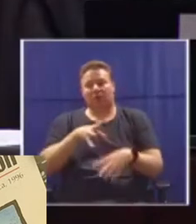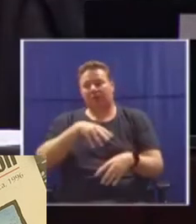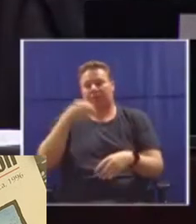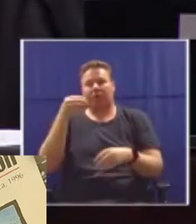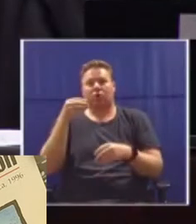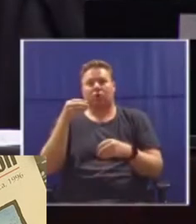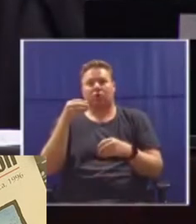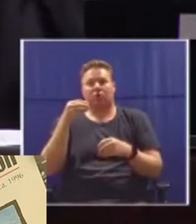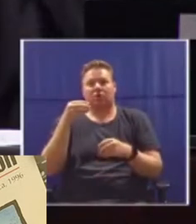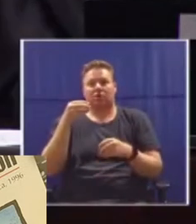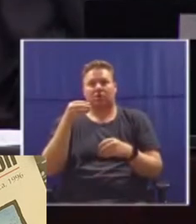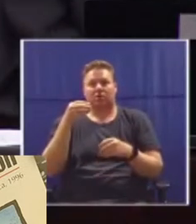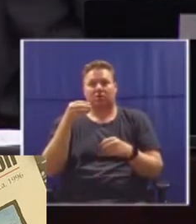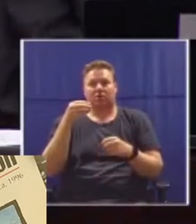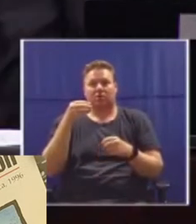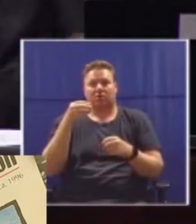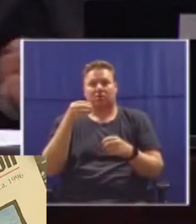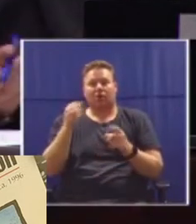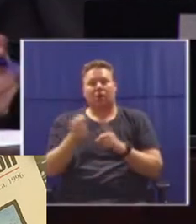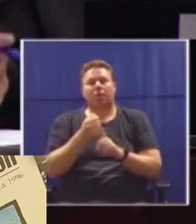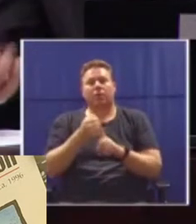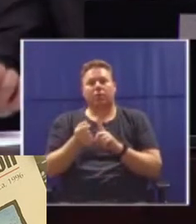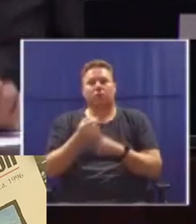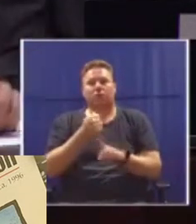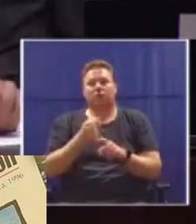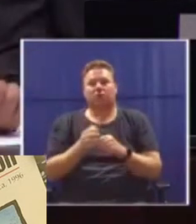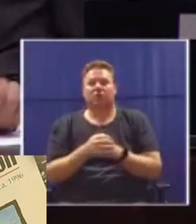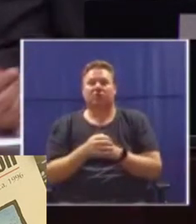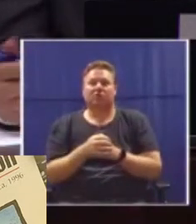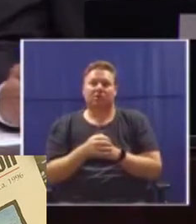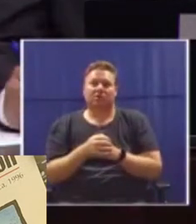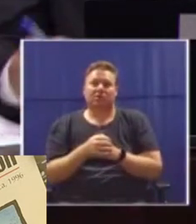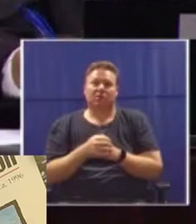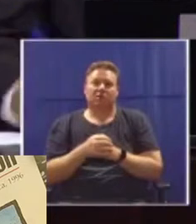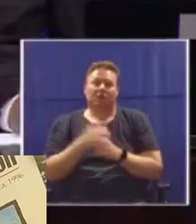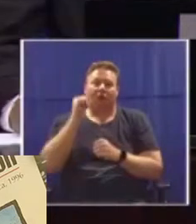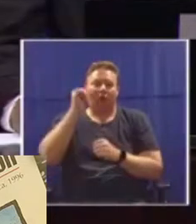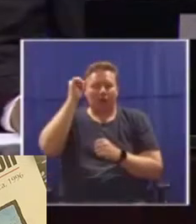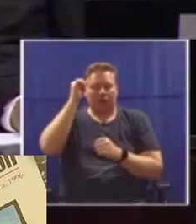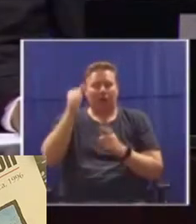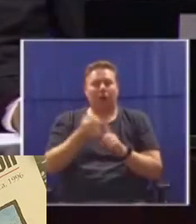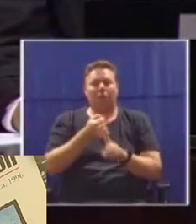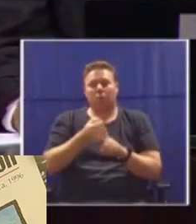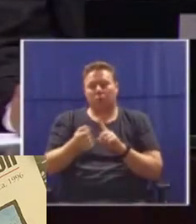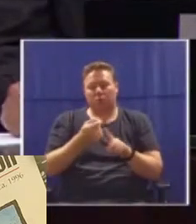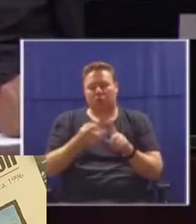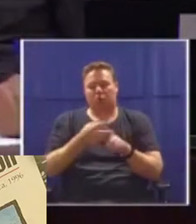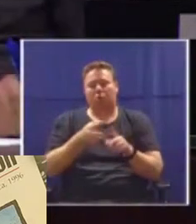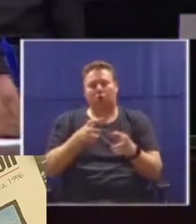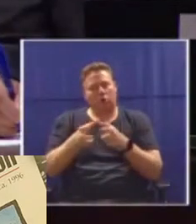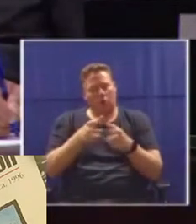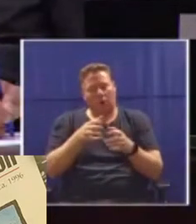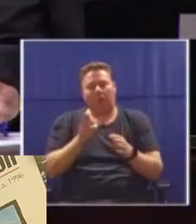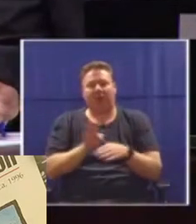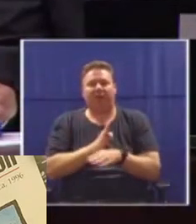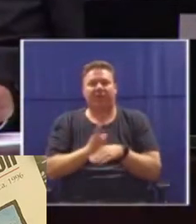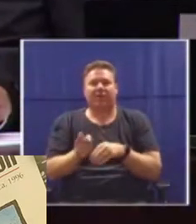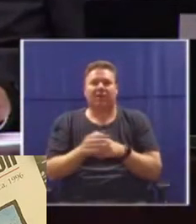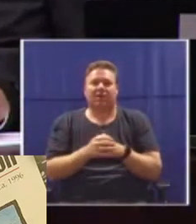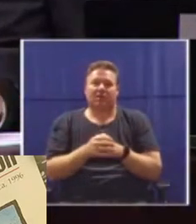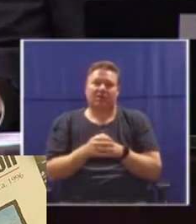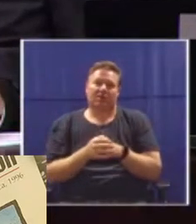morotis that are naughty, it includes them, elder abuse, controlling behavior, and